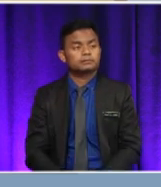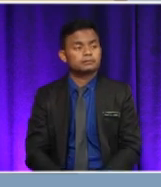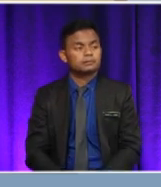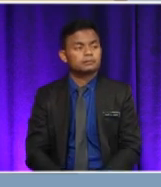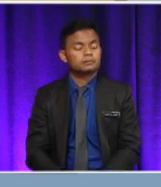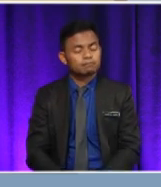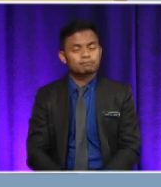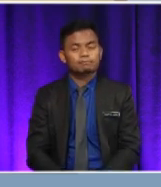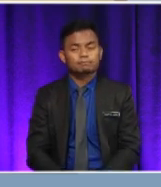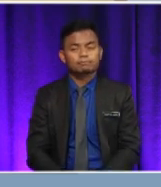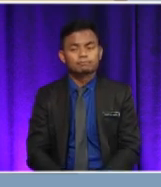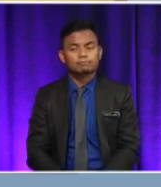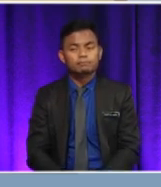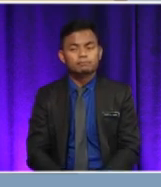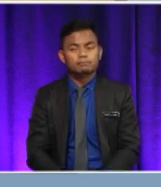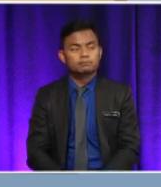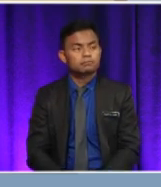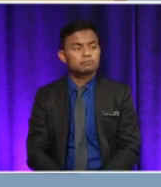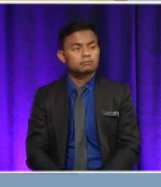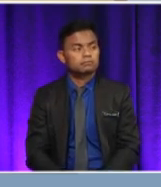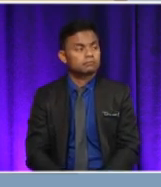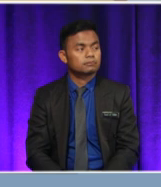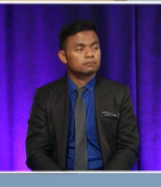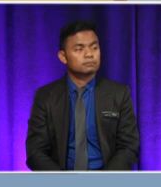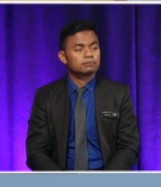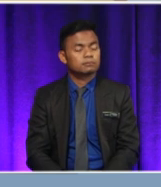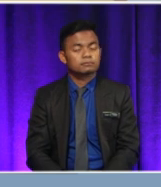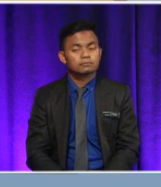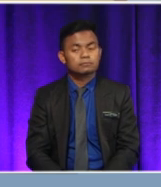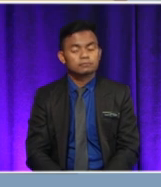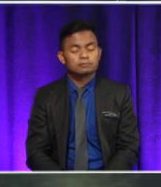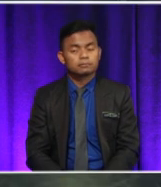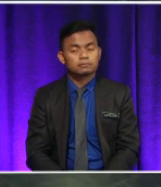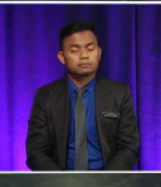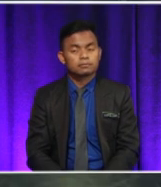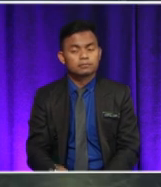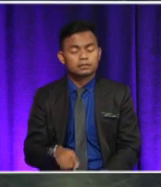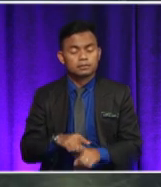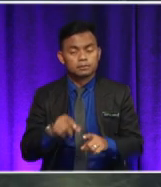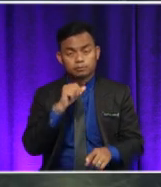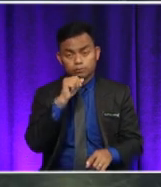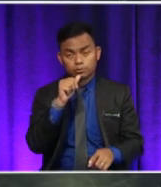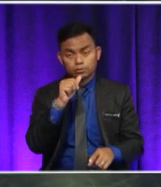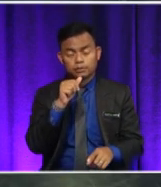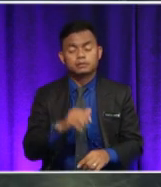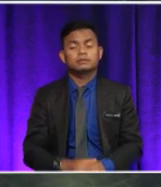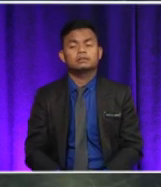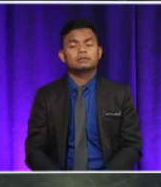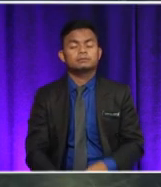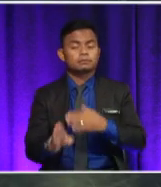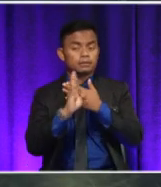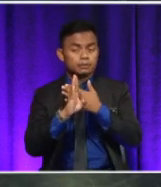Very interesting. So, Adriana loves challenging activities, but not anything that's perilous with trials